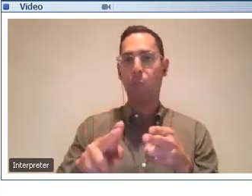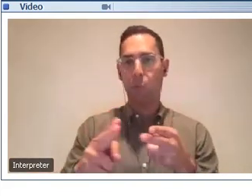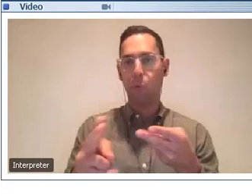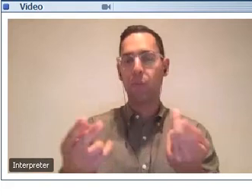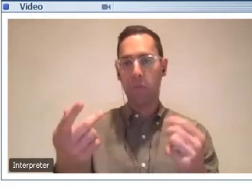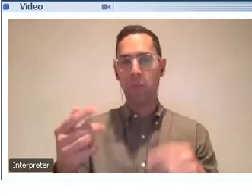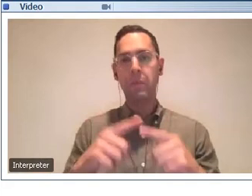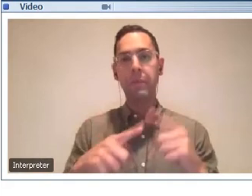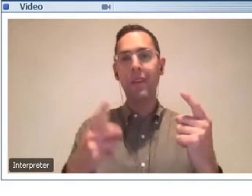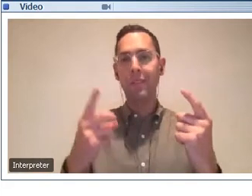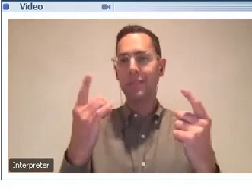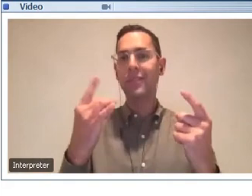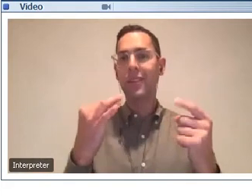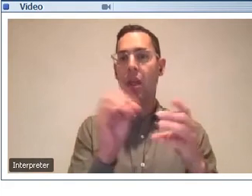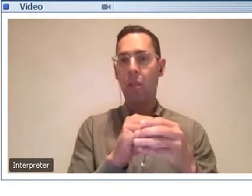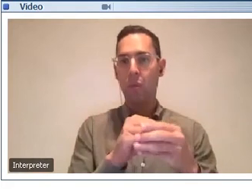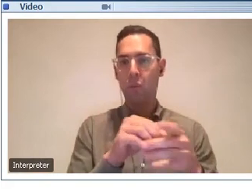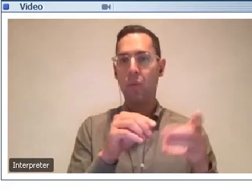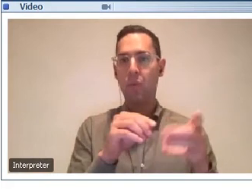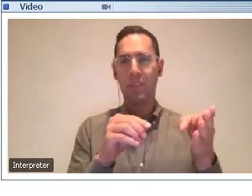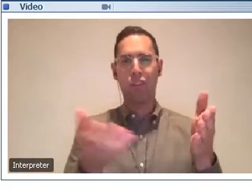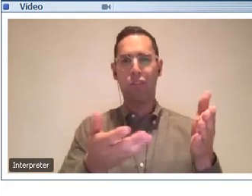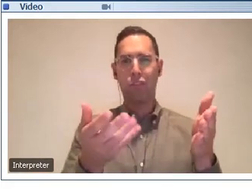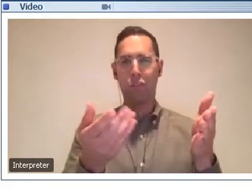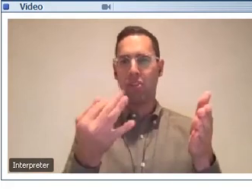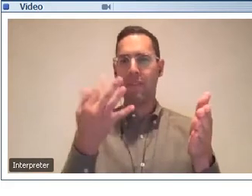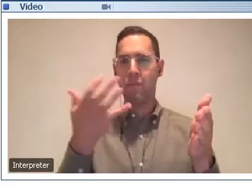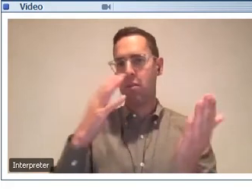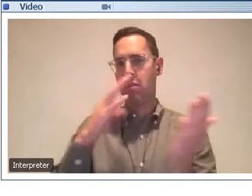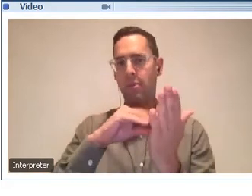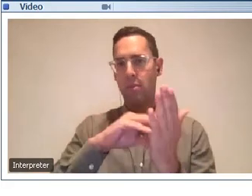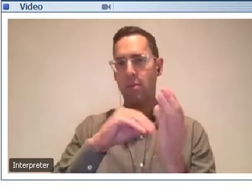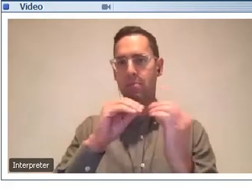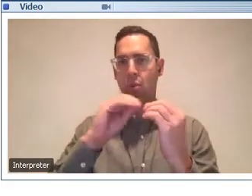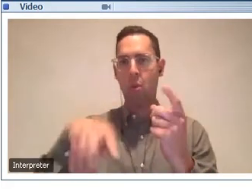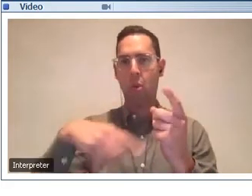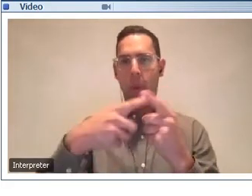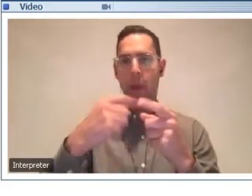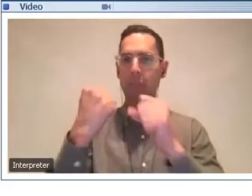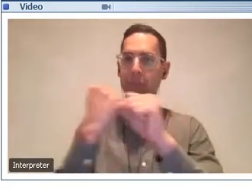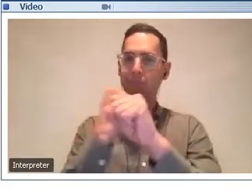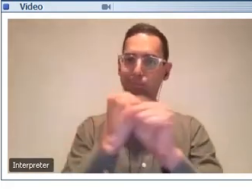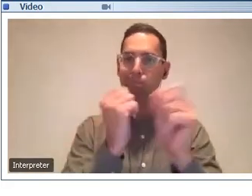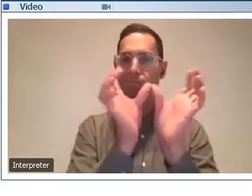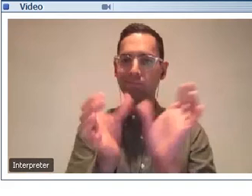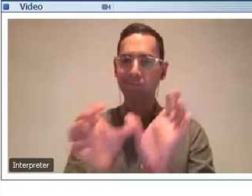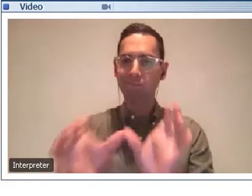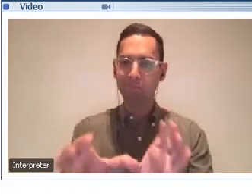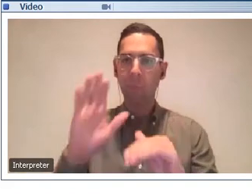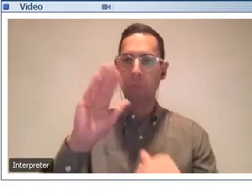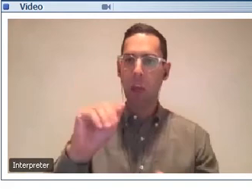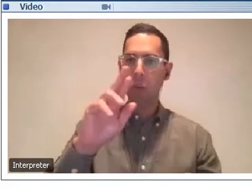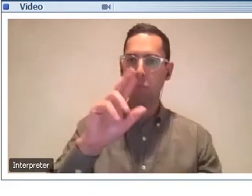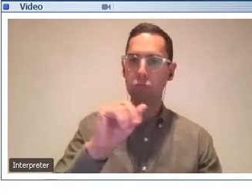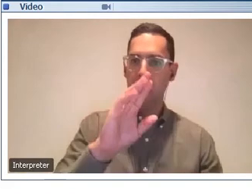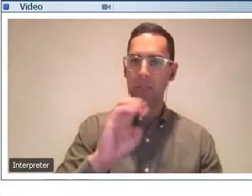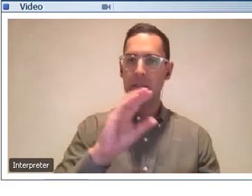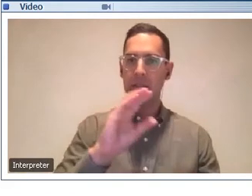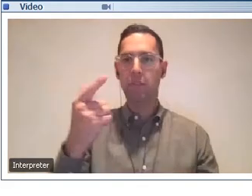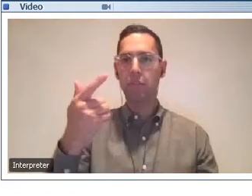included them in case you're interested in learning more about the breakdown by race and by gender. So now on to